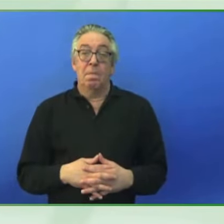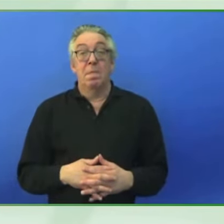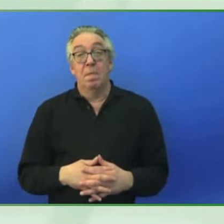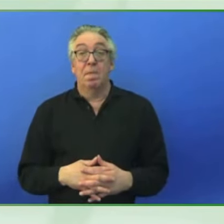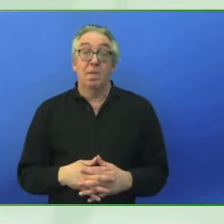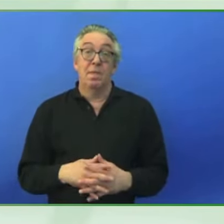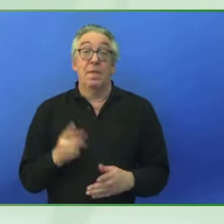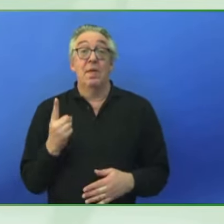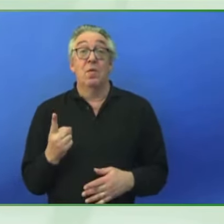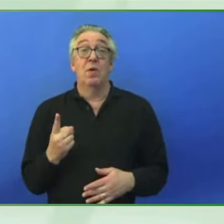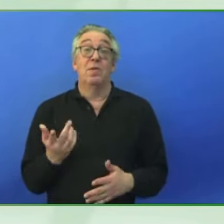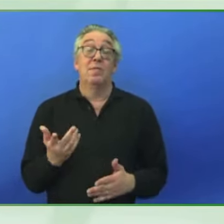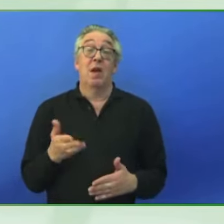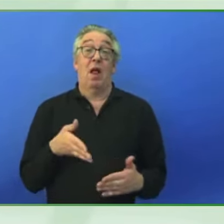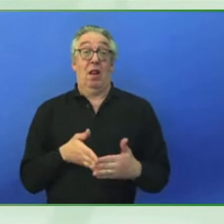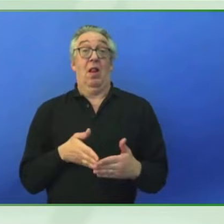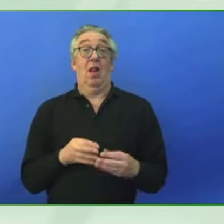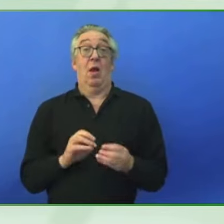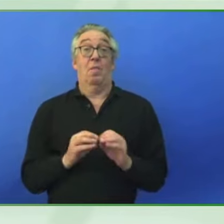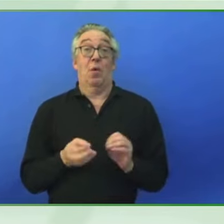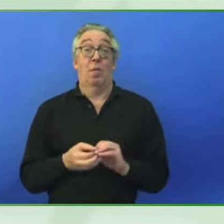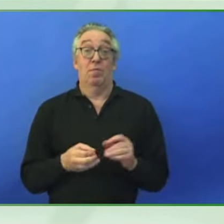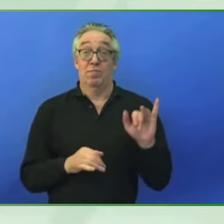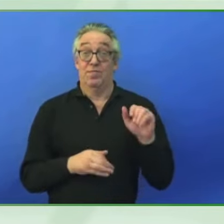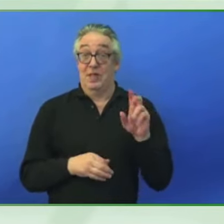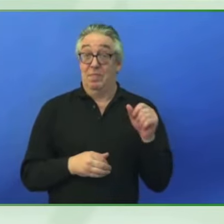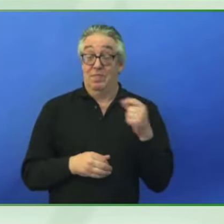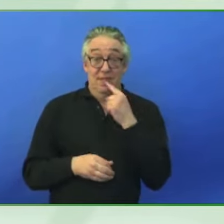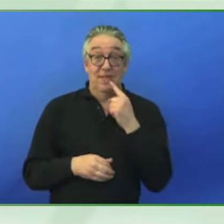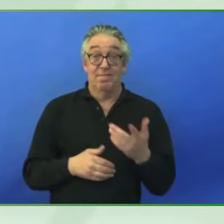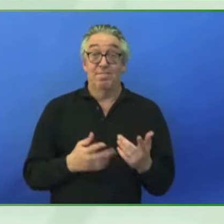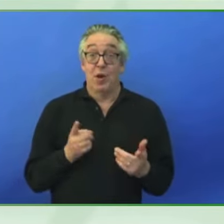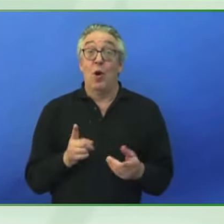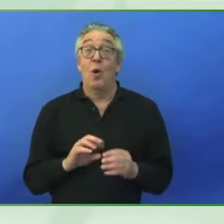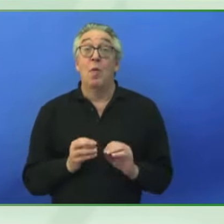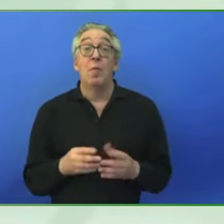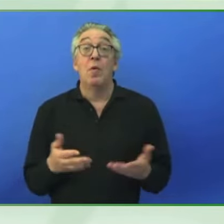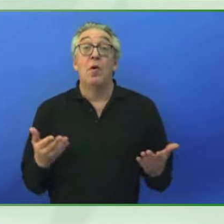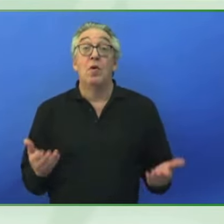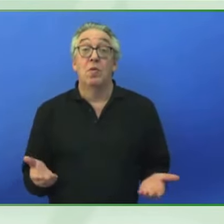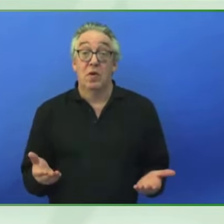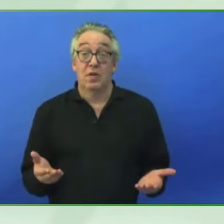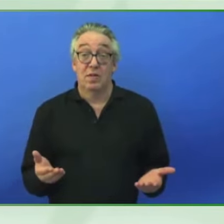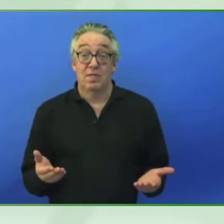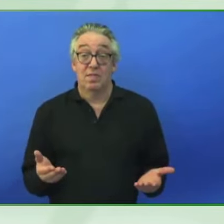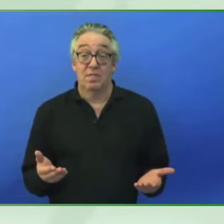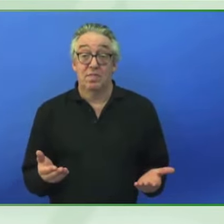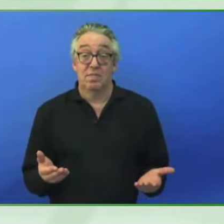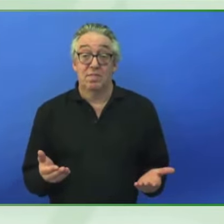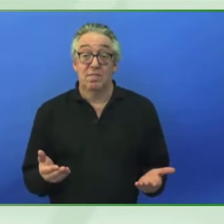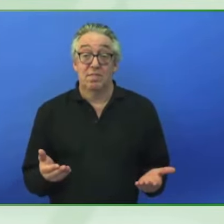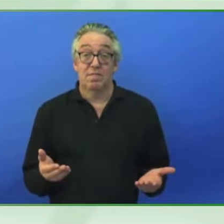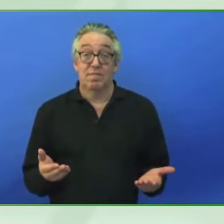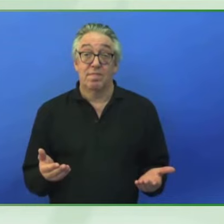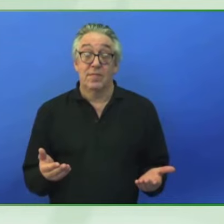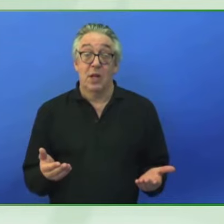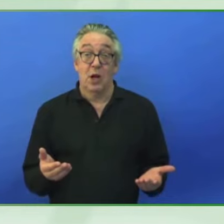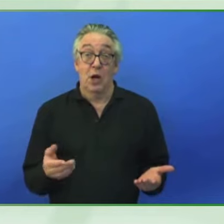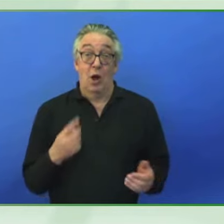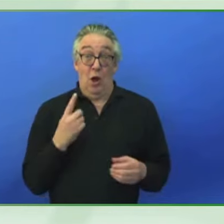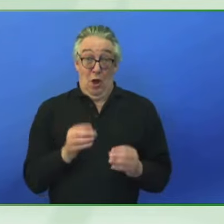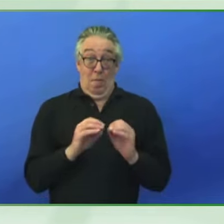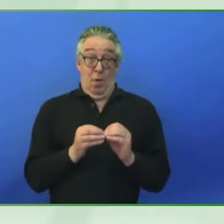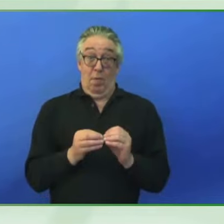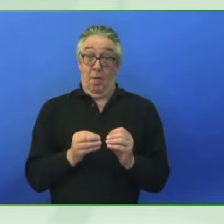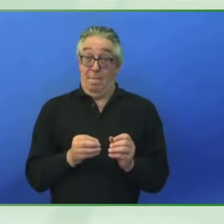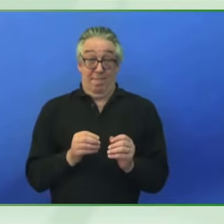that James mentioned is a problem that is endemic to a lot of different cities. Next slide, please. So when we